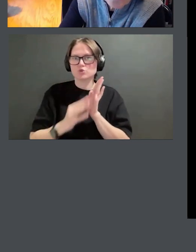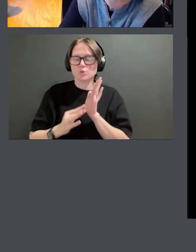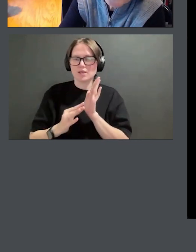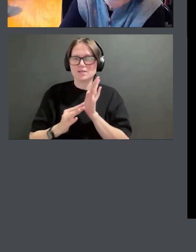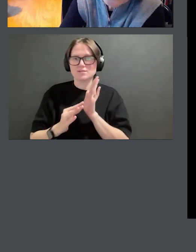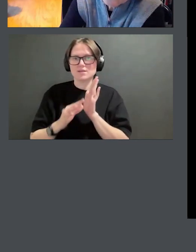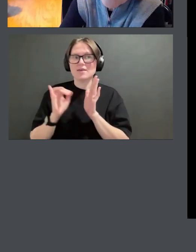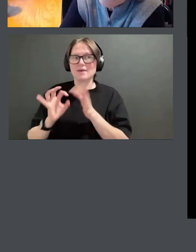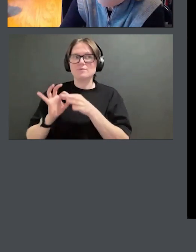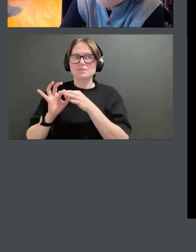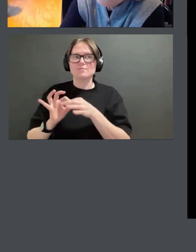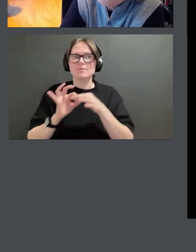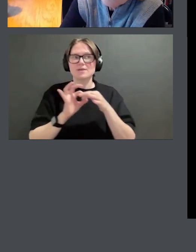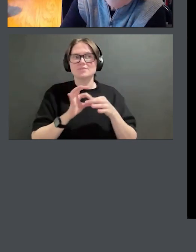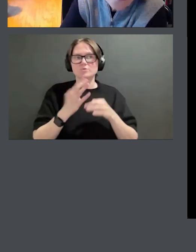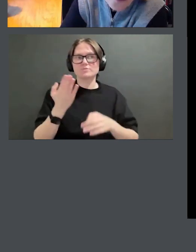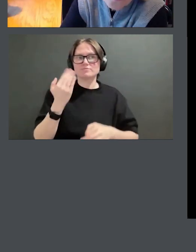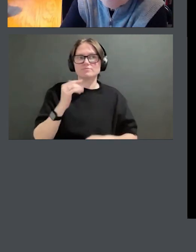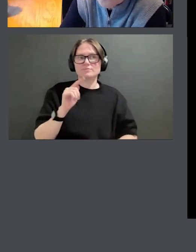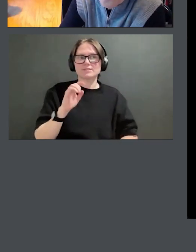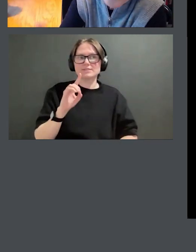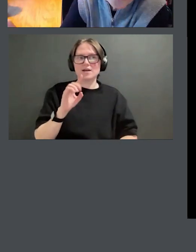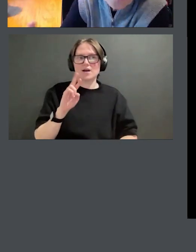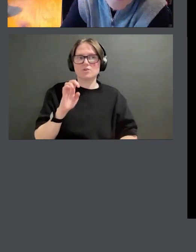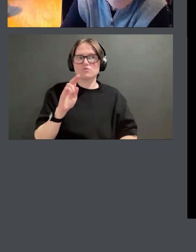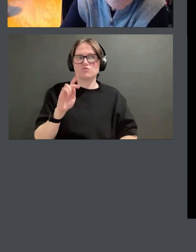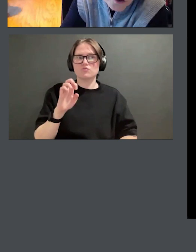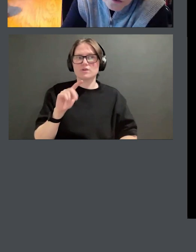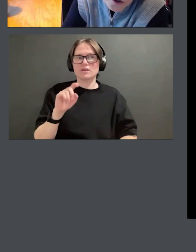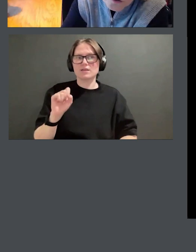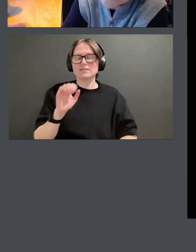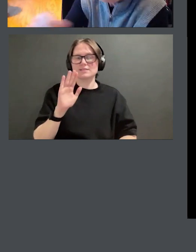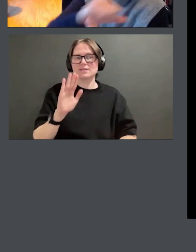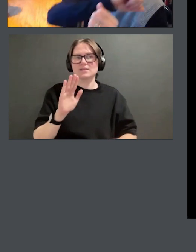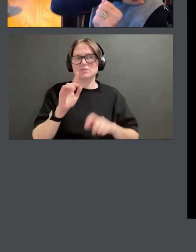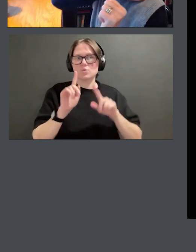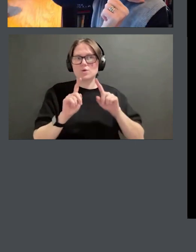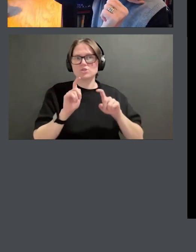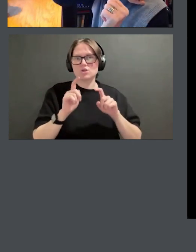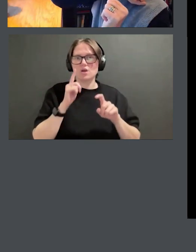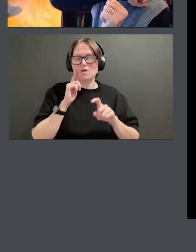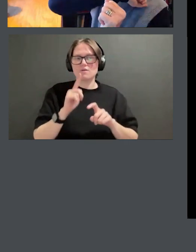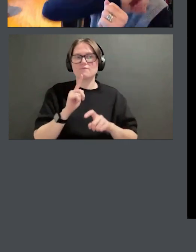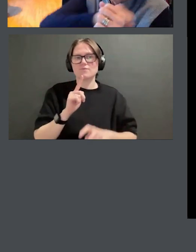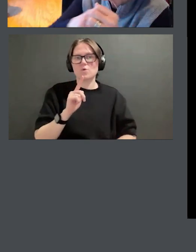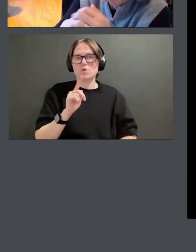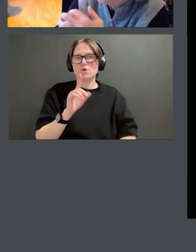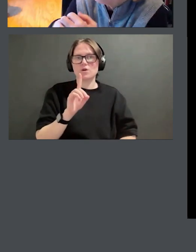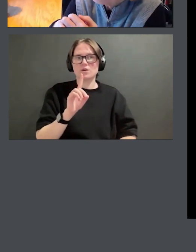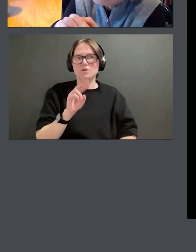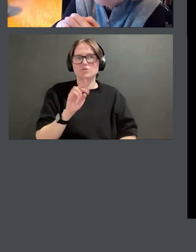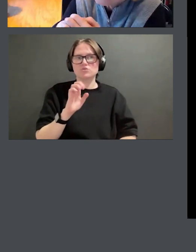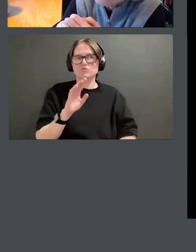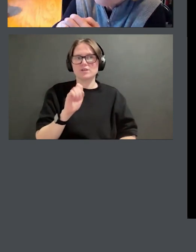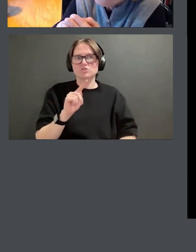Todd Ricketts had developed for directional microphone use. Excuse